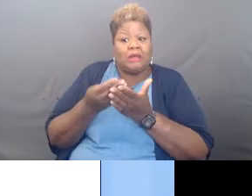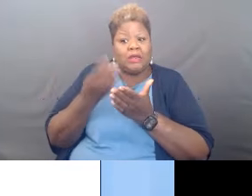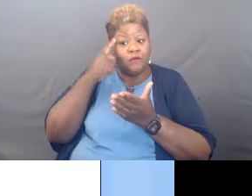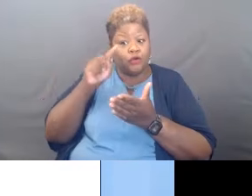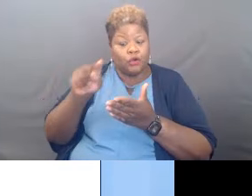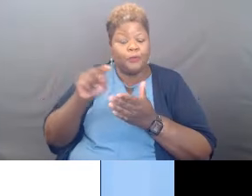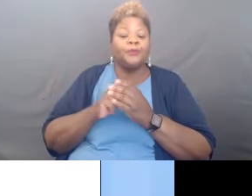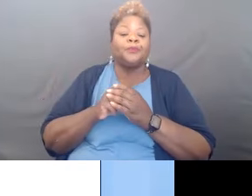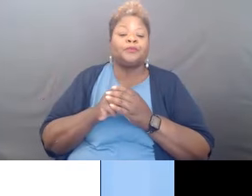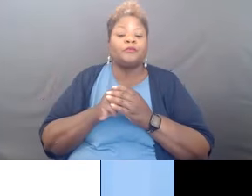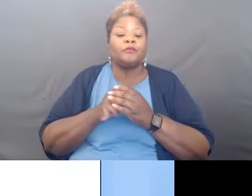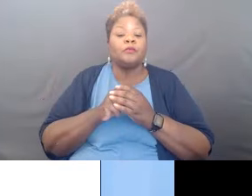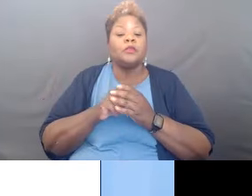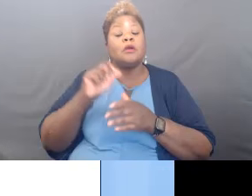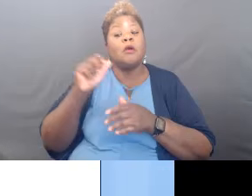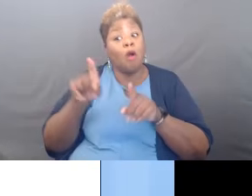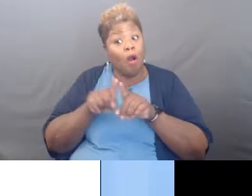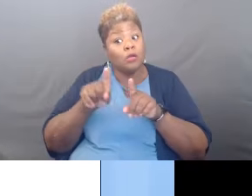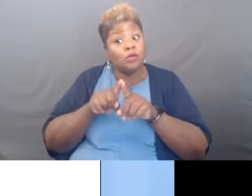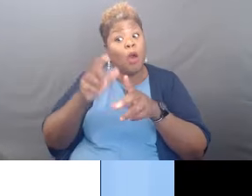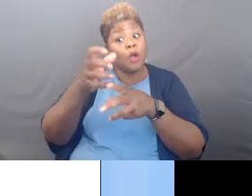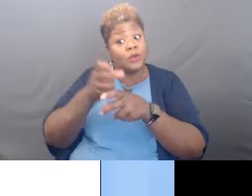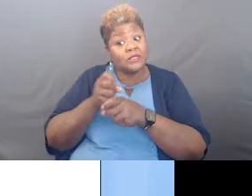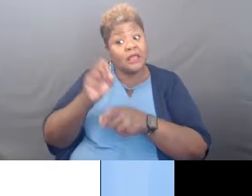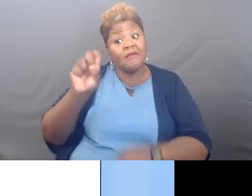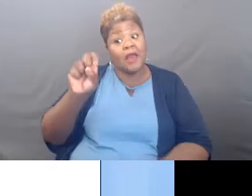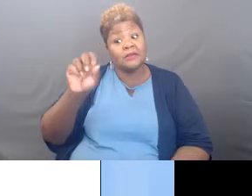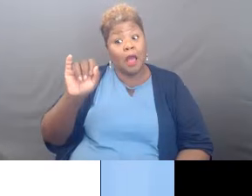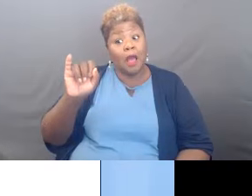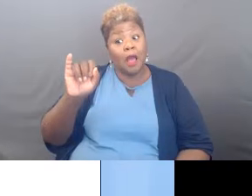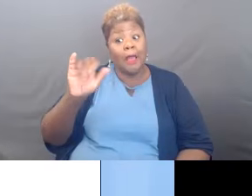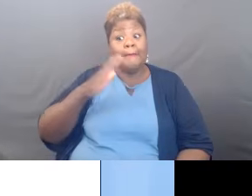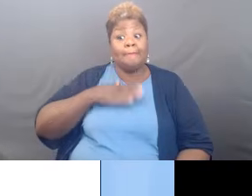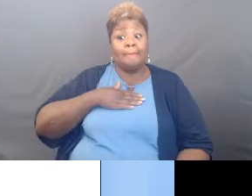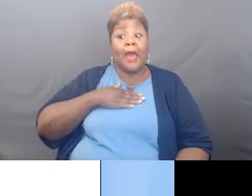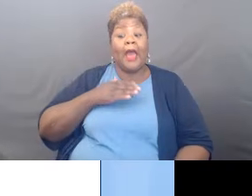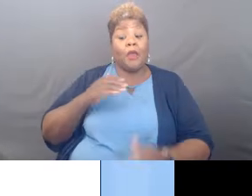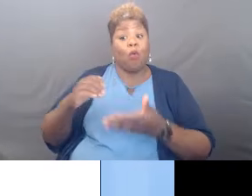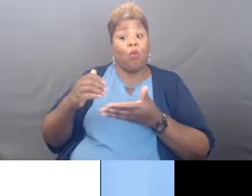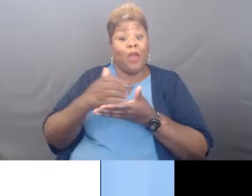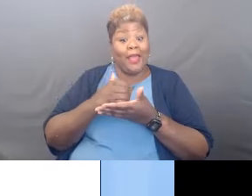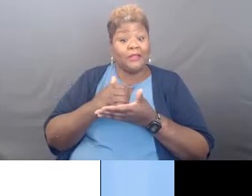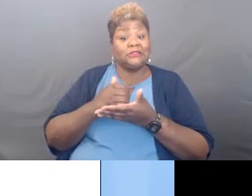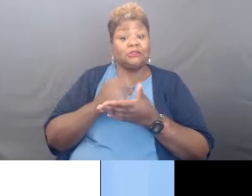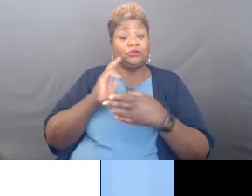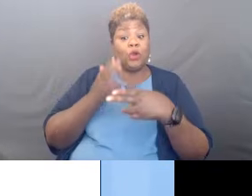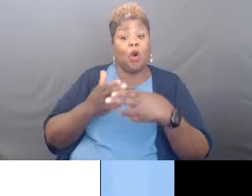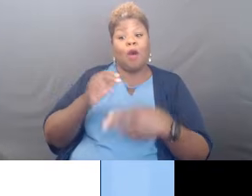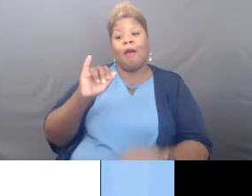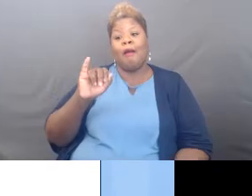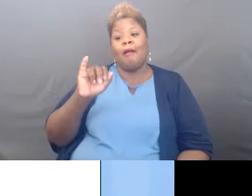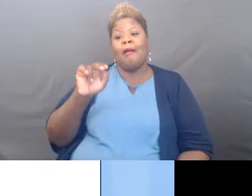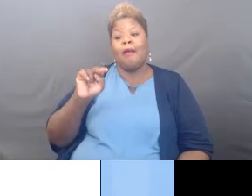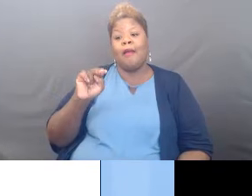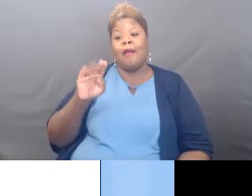is to consider that even though I'm receiving SSI, my wages are going to still count as income, even if